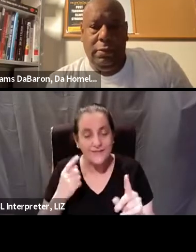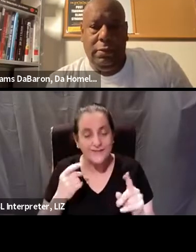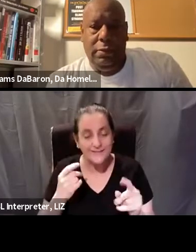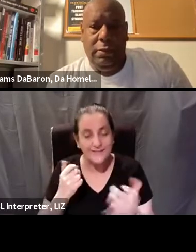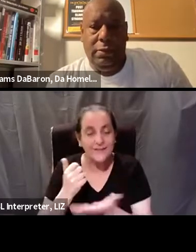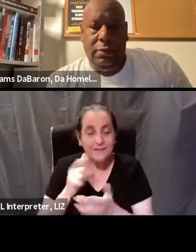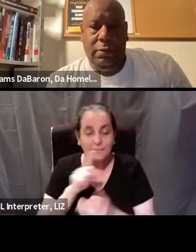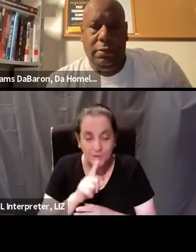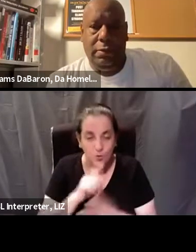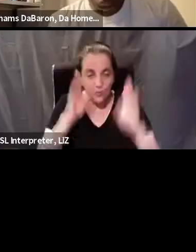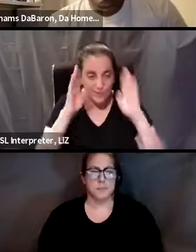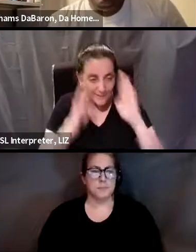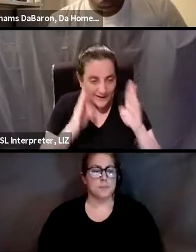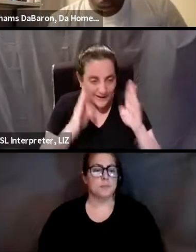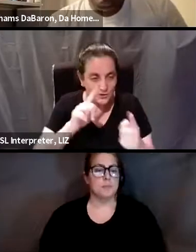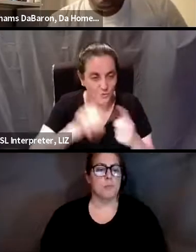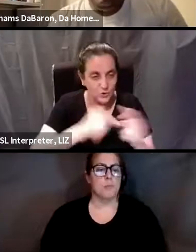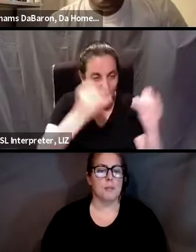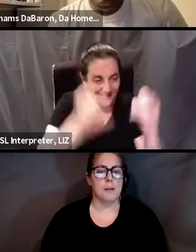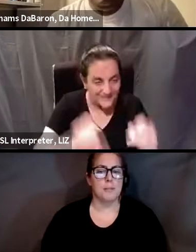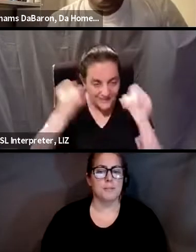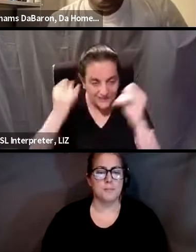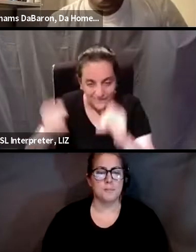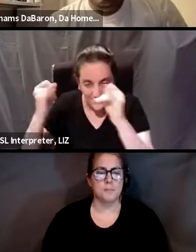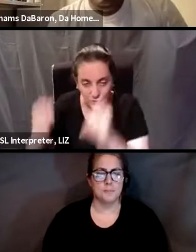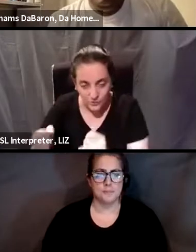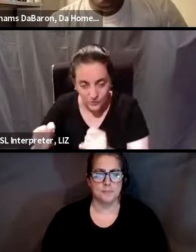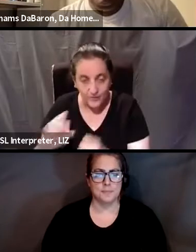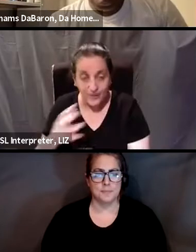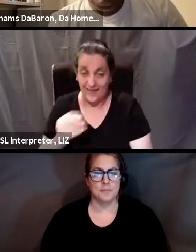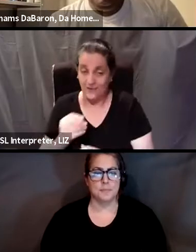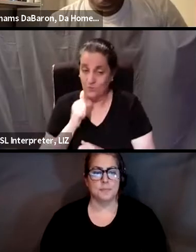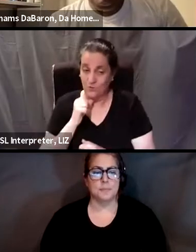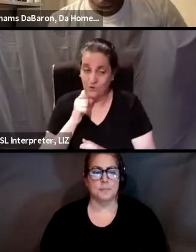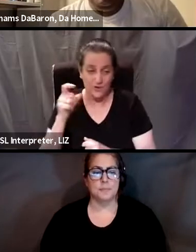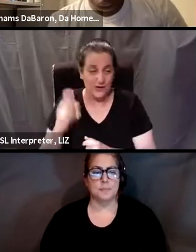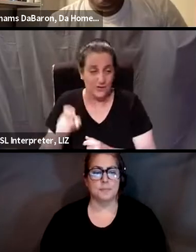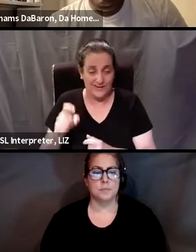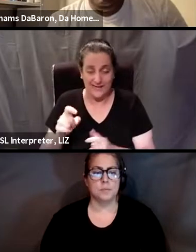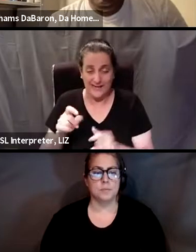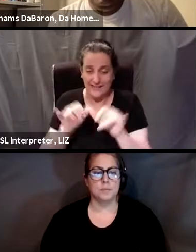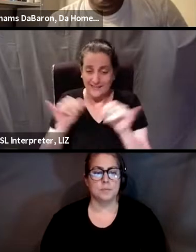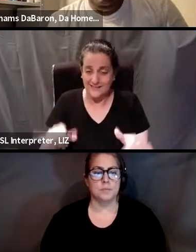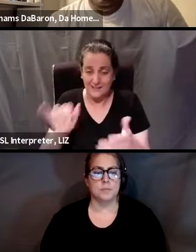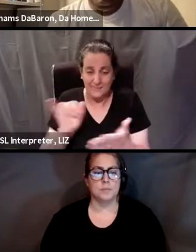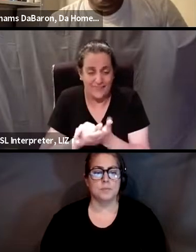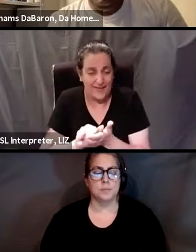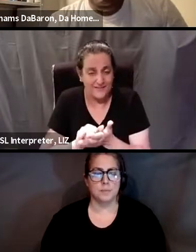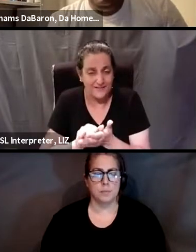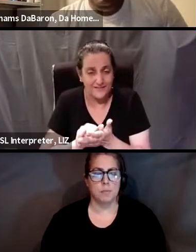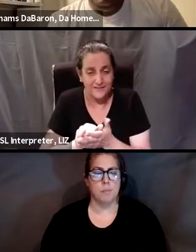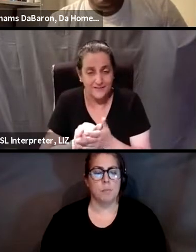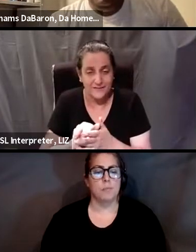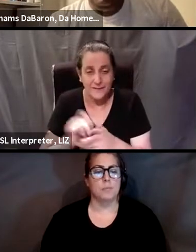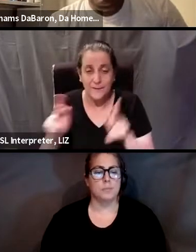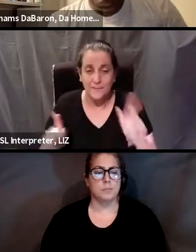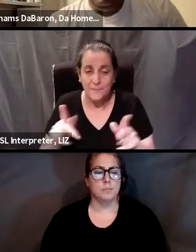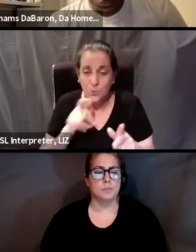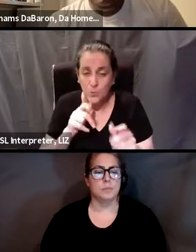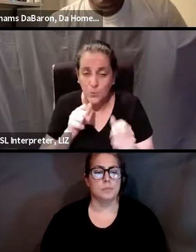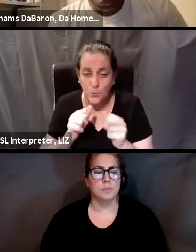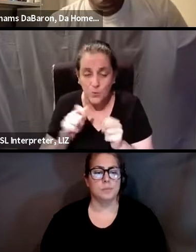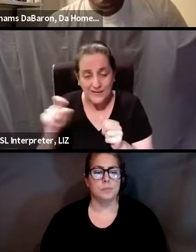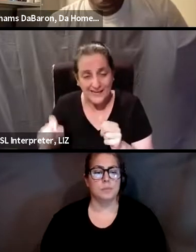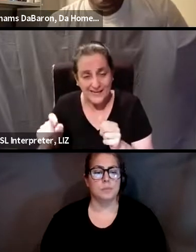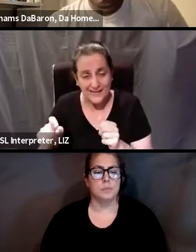I was telling Andy, when I reflect on it, we shouldn't have a system that the unhoused and people in need of